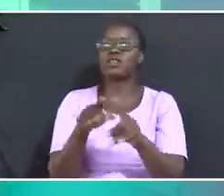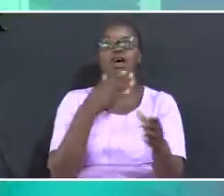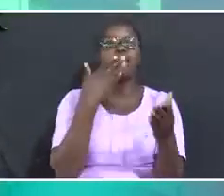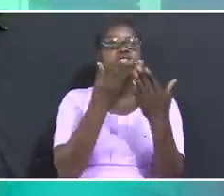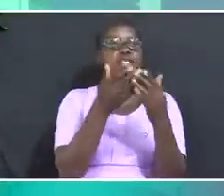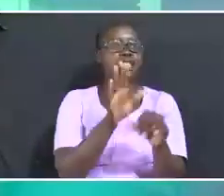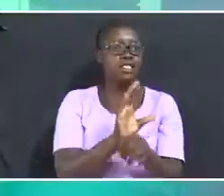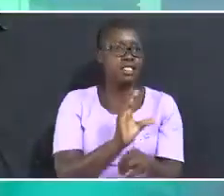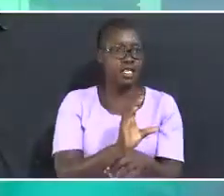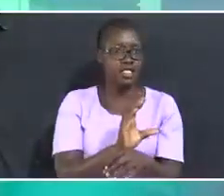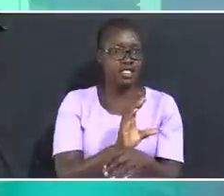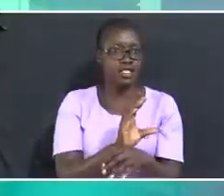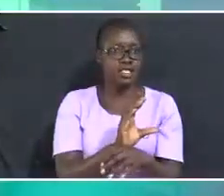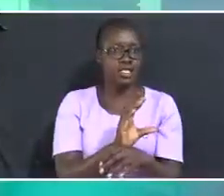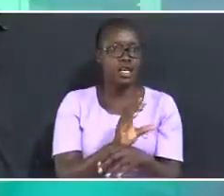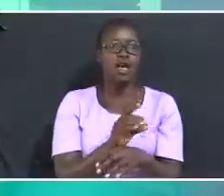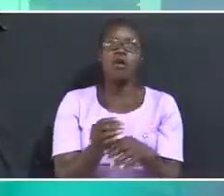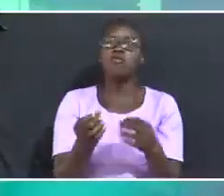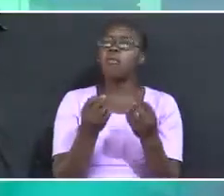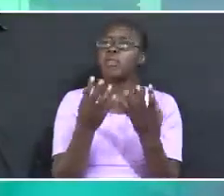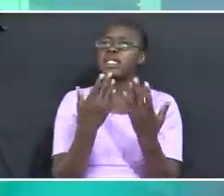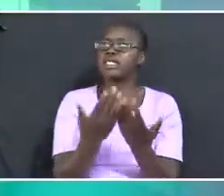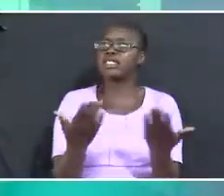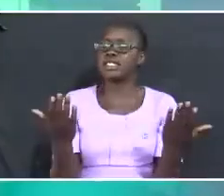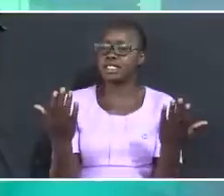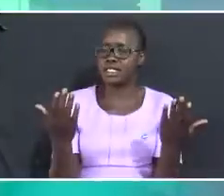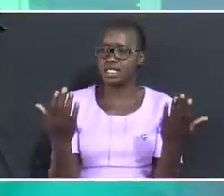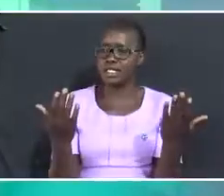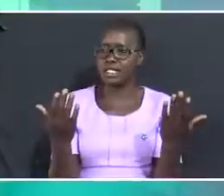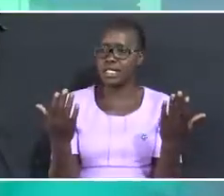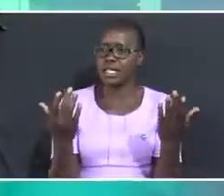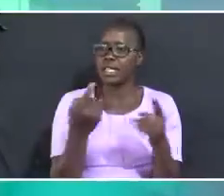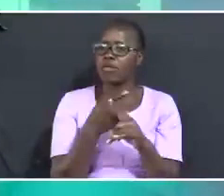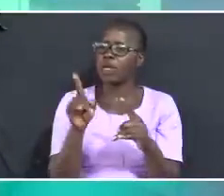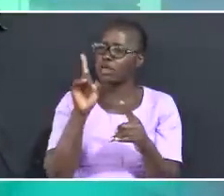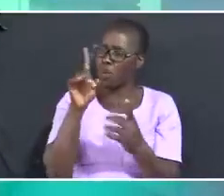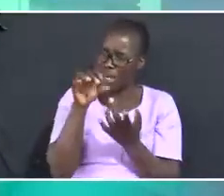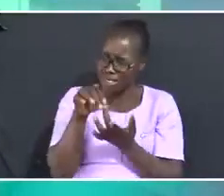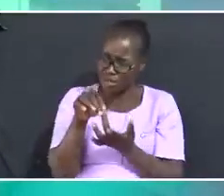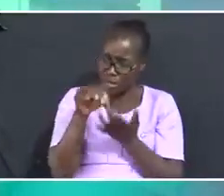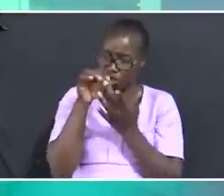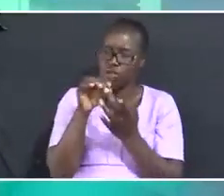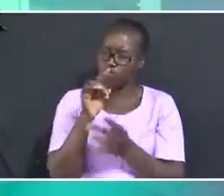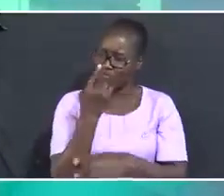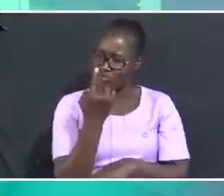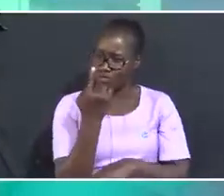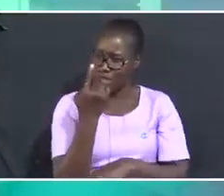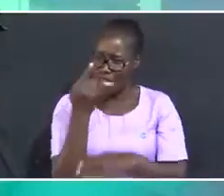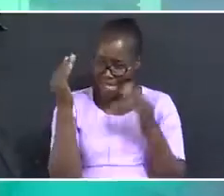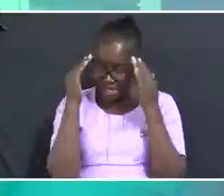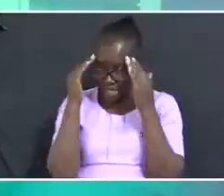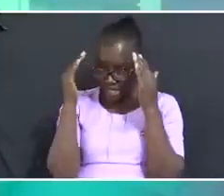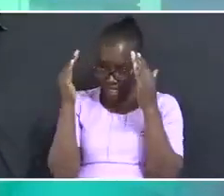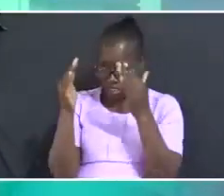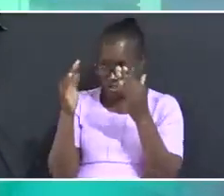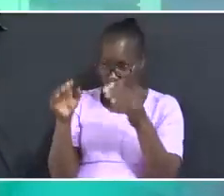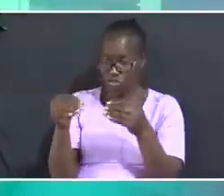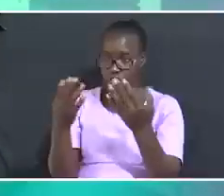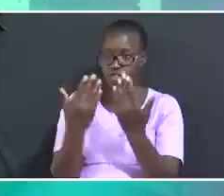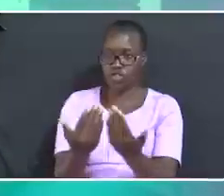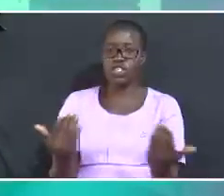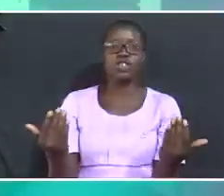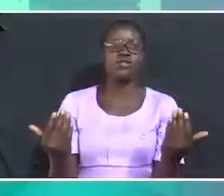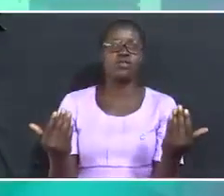church for many things, but one particular one, the attention you give to